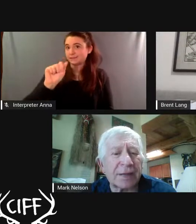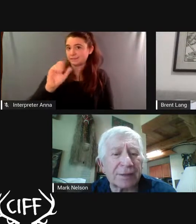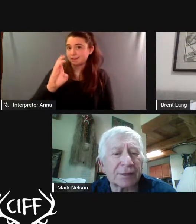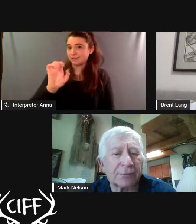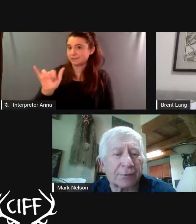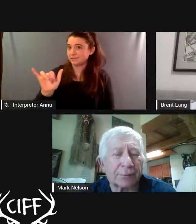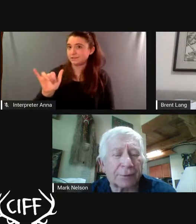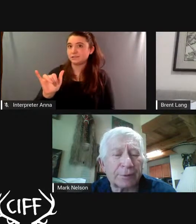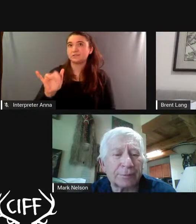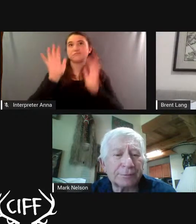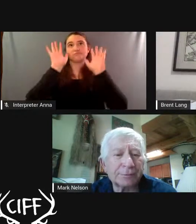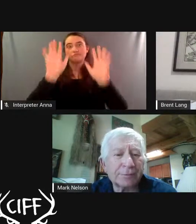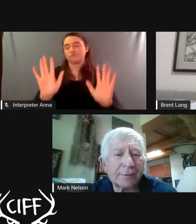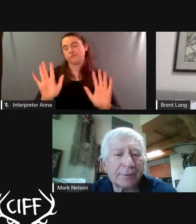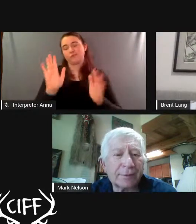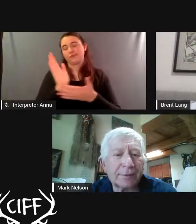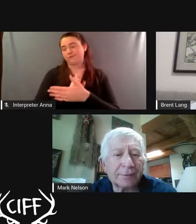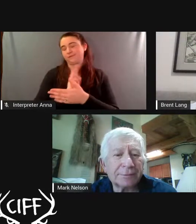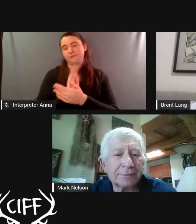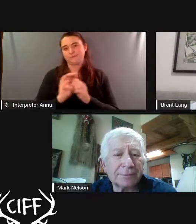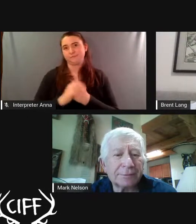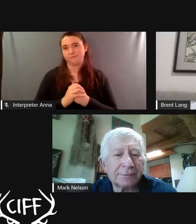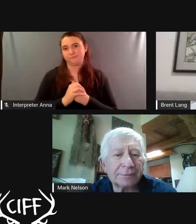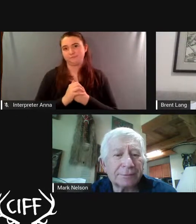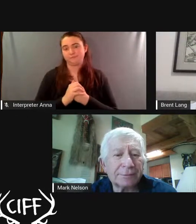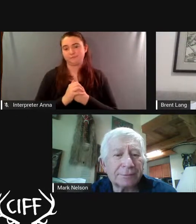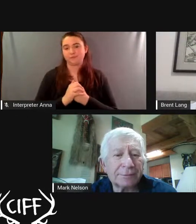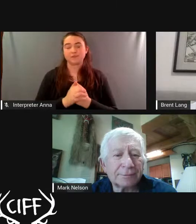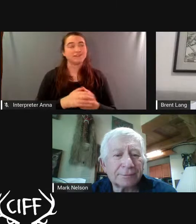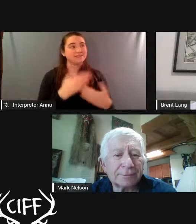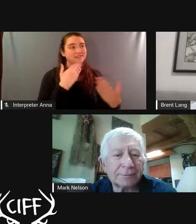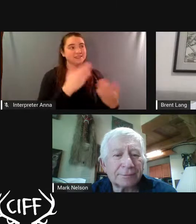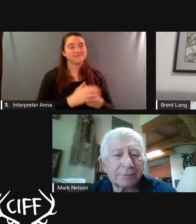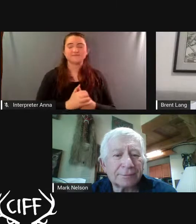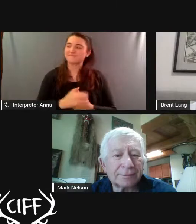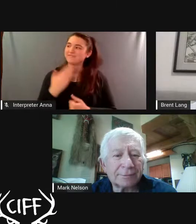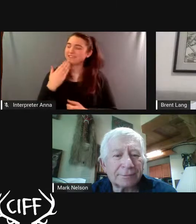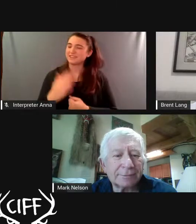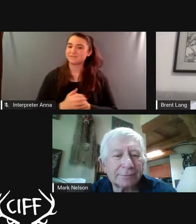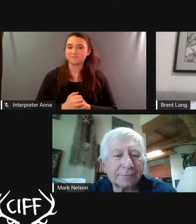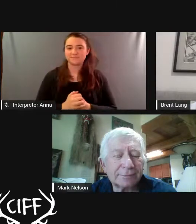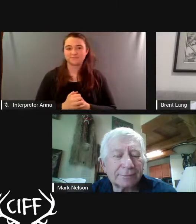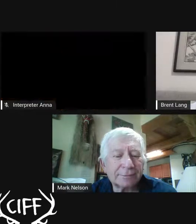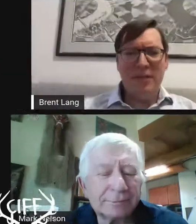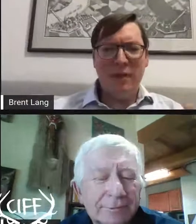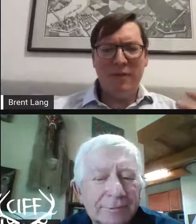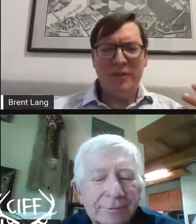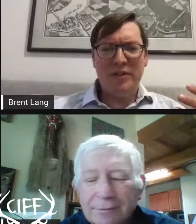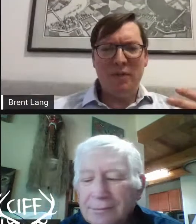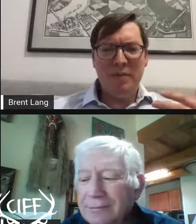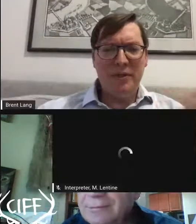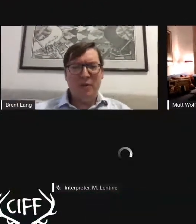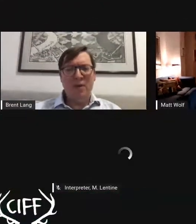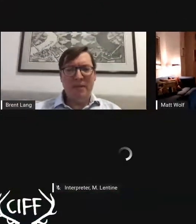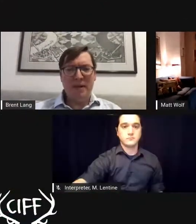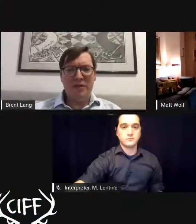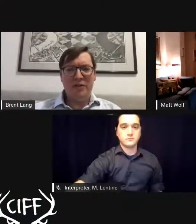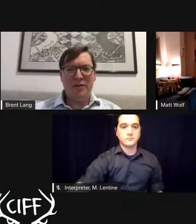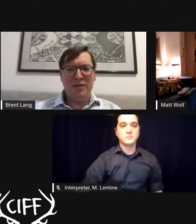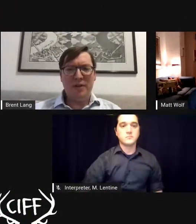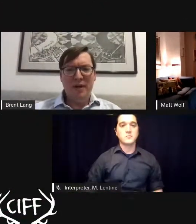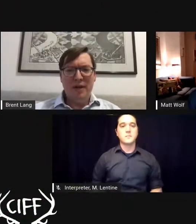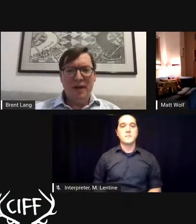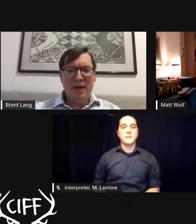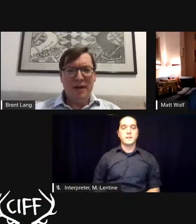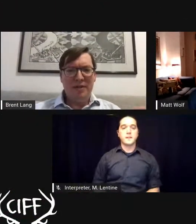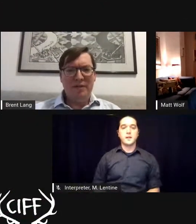fantastic film thank you thank you i mean matt and stacy what was what was your pitch